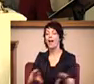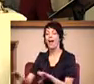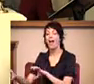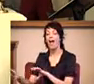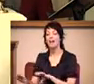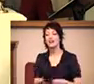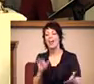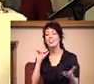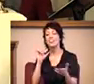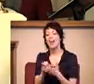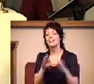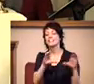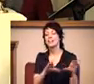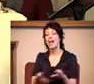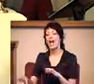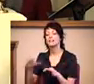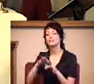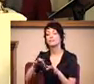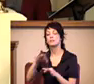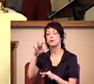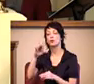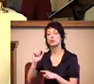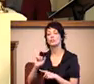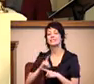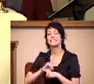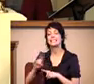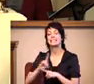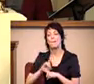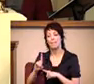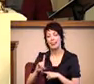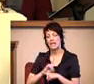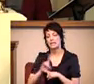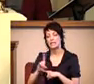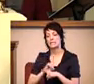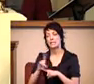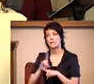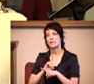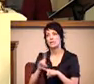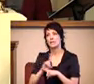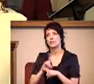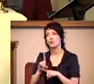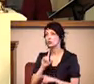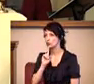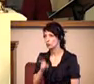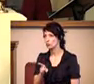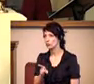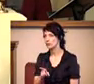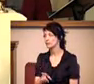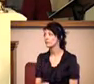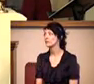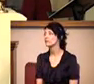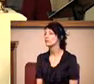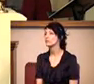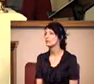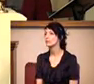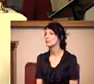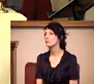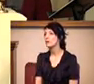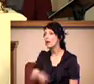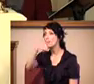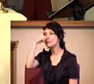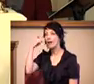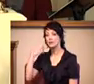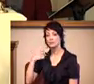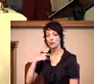That is an act of spiritual discipline. It is. Because when